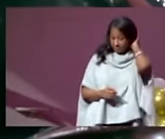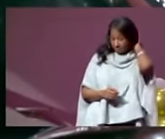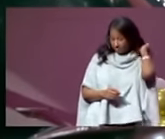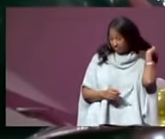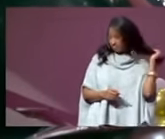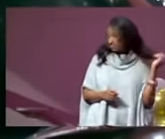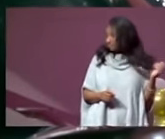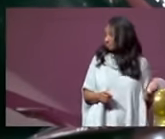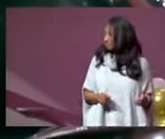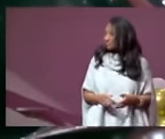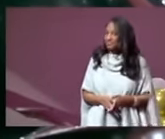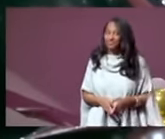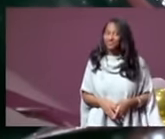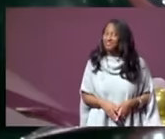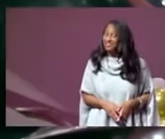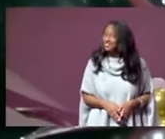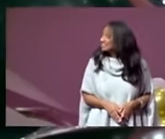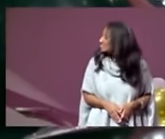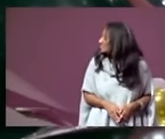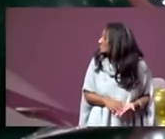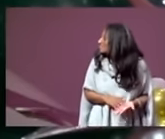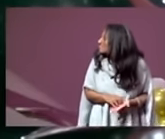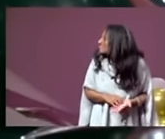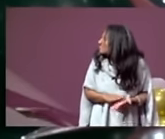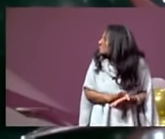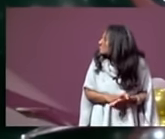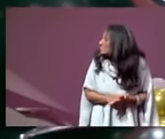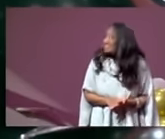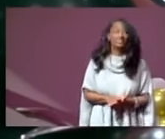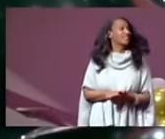No. We get excited about giving at Friendship West